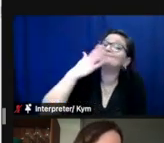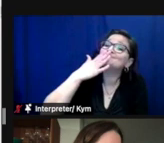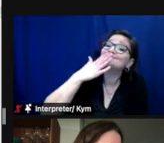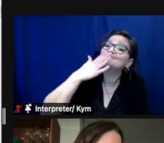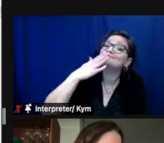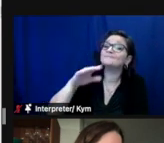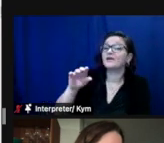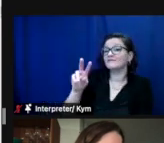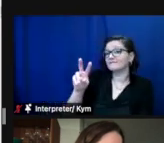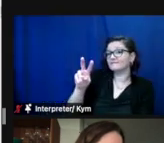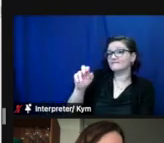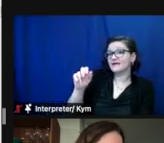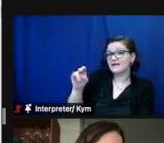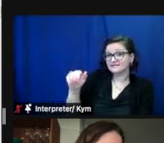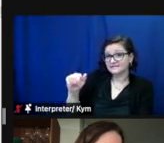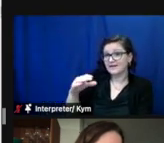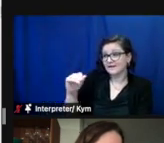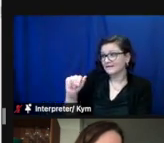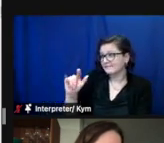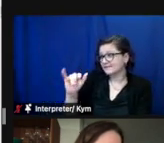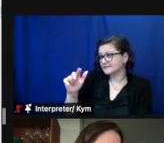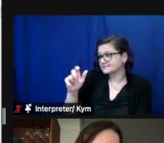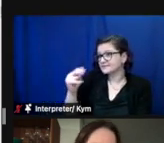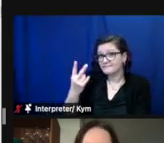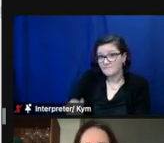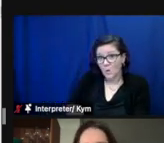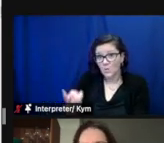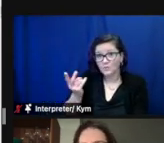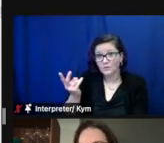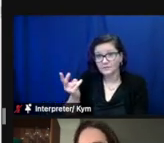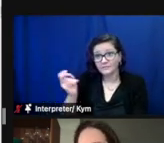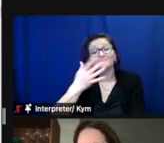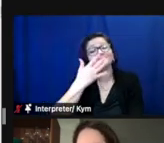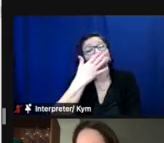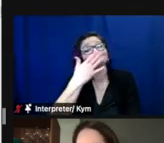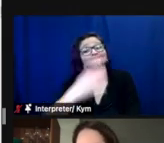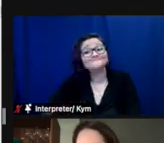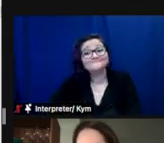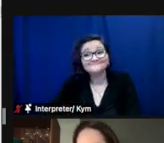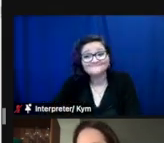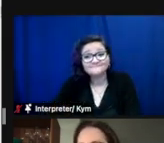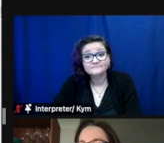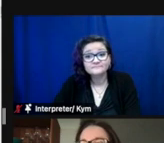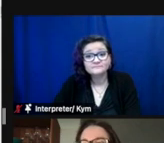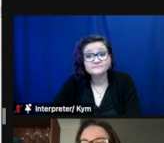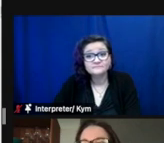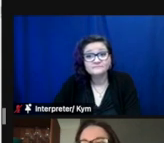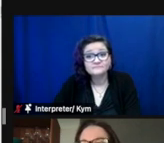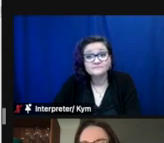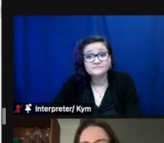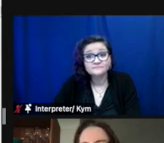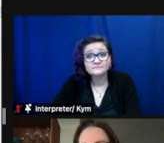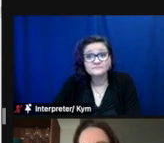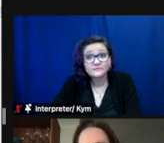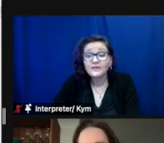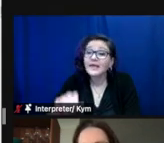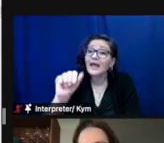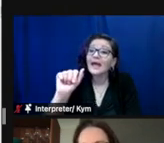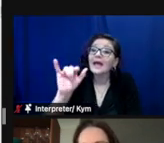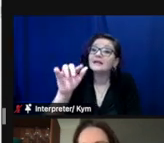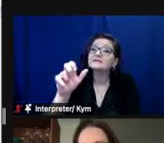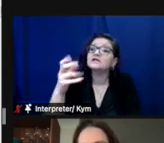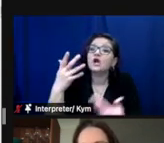Vanessa both. Okay, thank you. One more. Okay. One more, right? Well, right? Allison, I already took care of